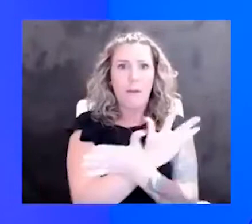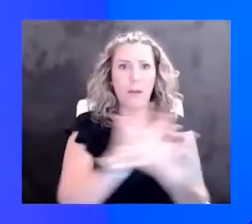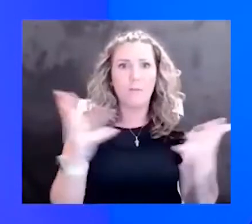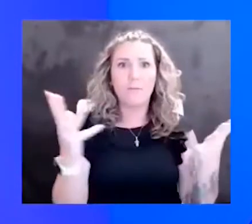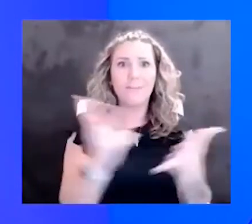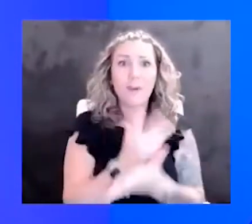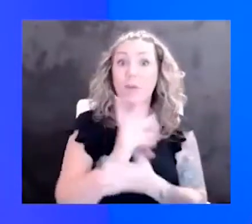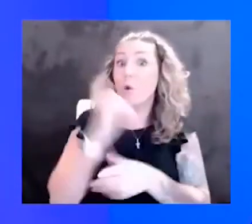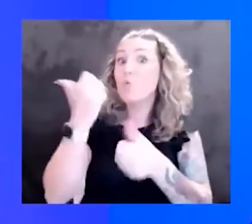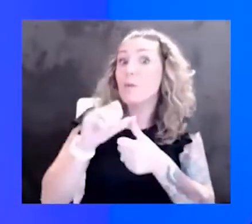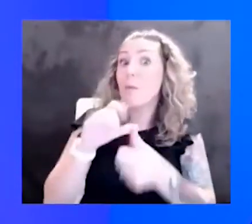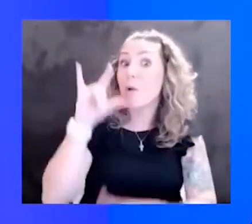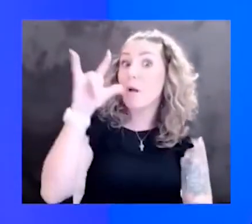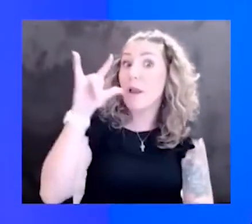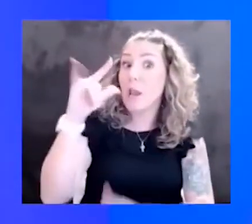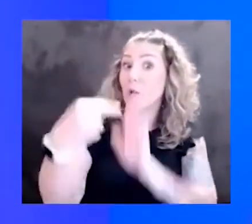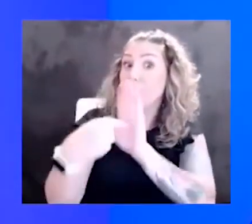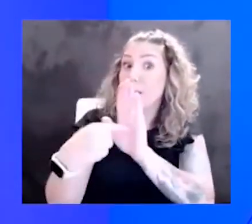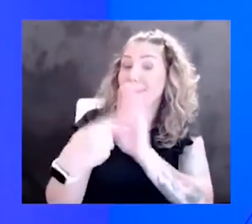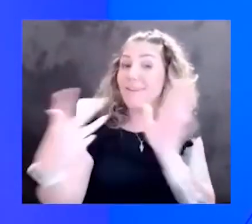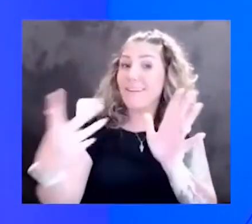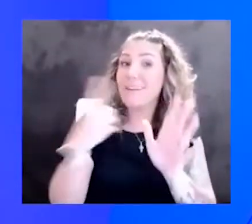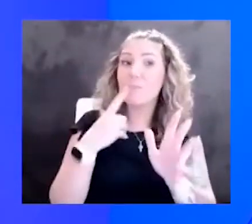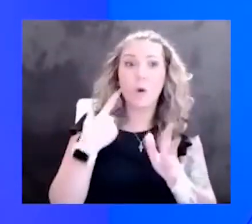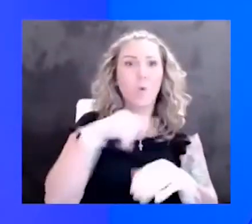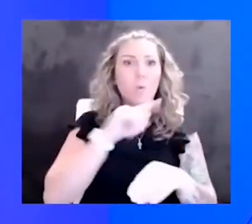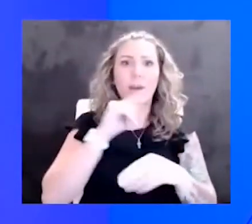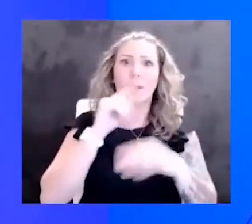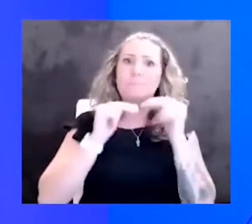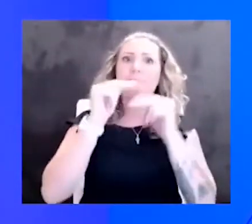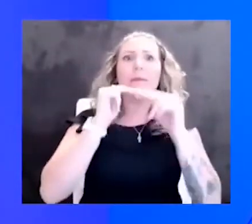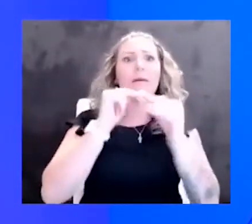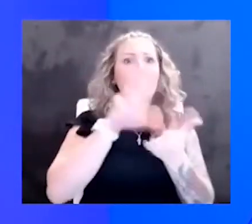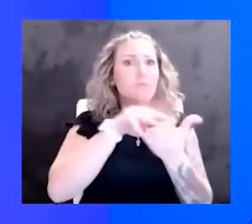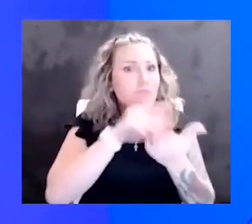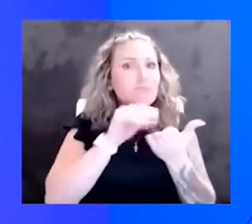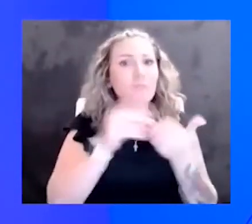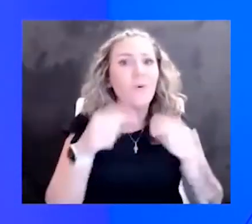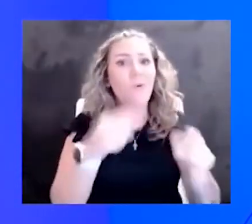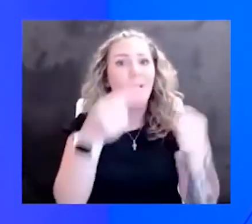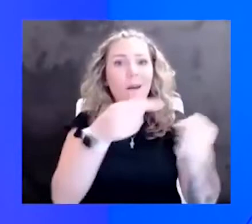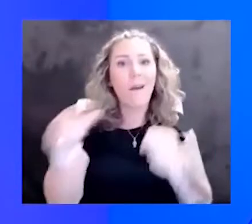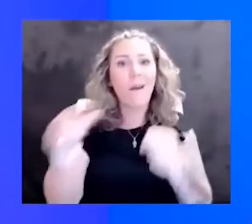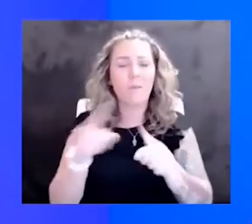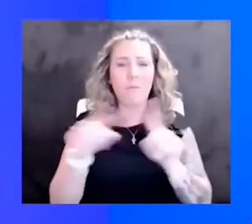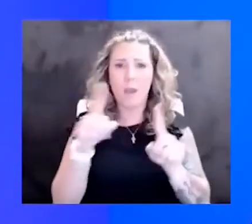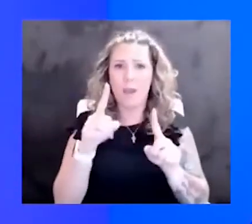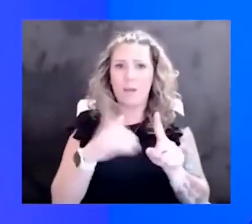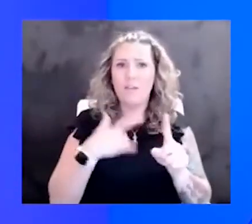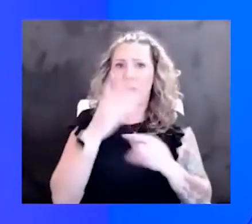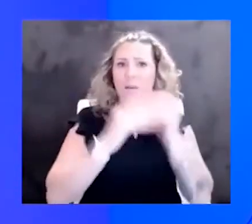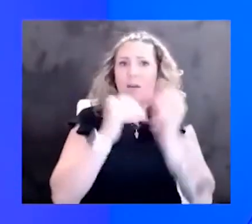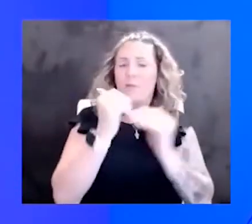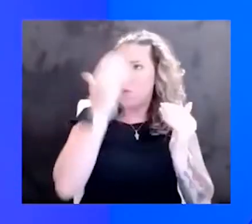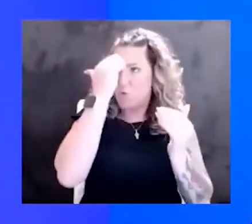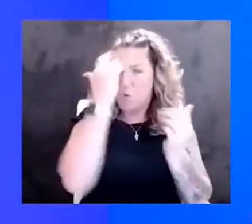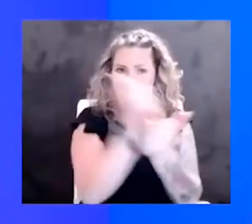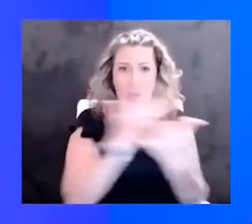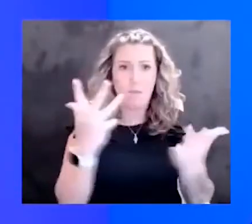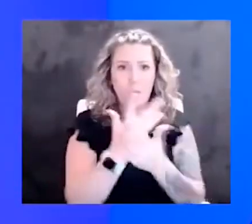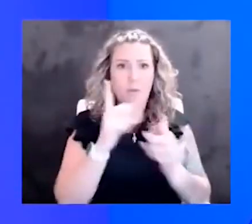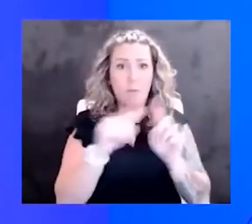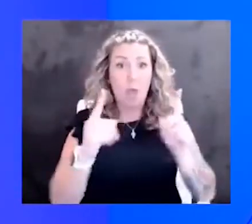as we fly Right. it. But we both felt comfortable that we knew everything there was to know. And now the body of literature is